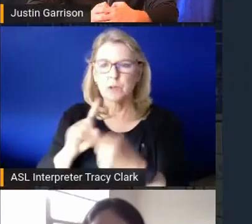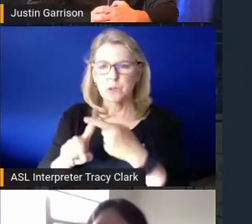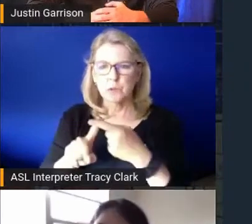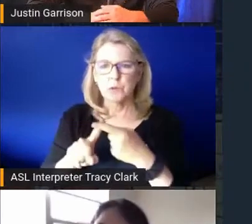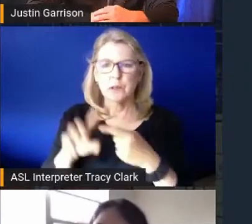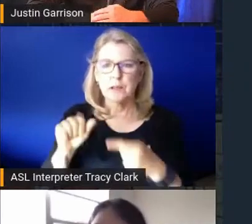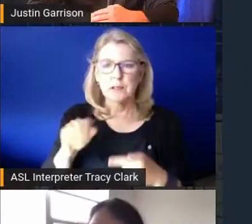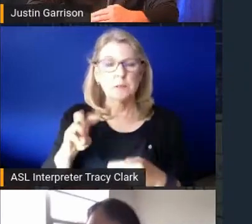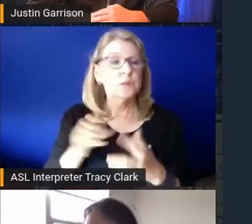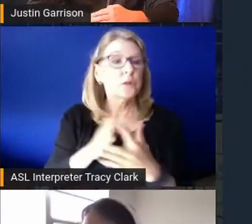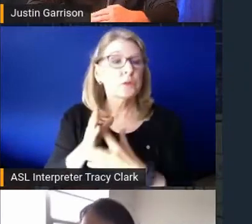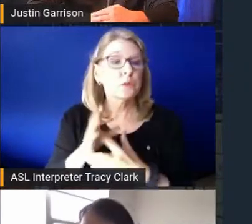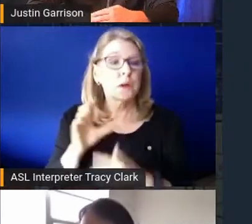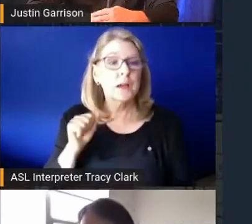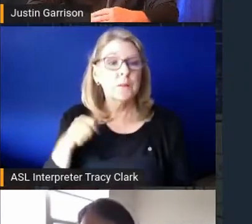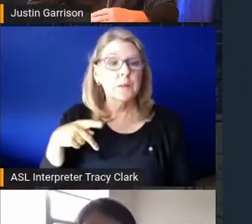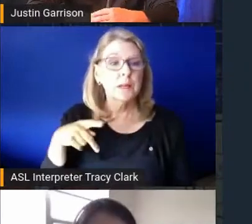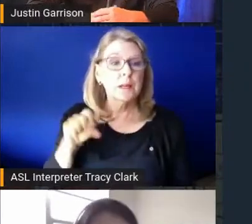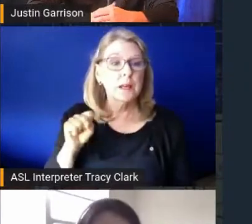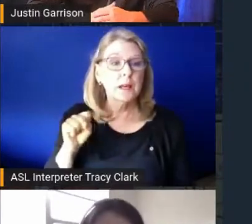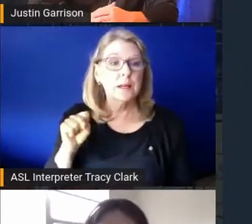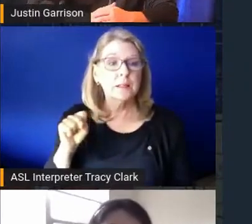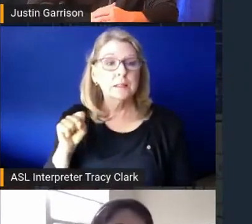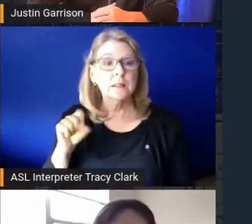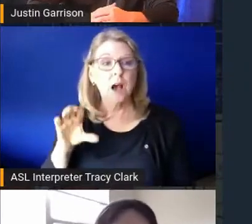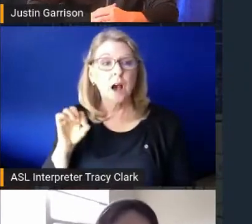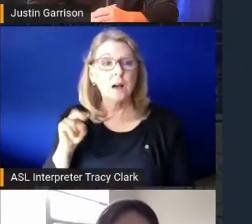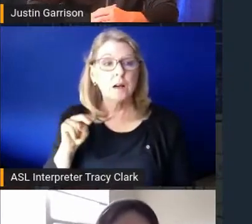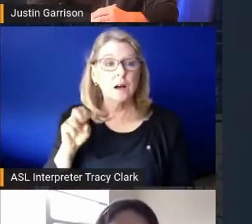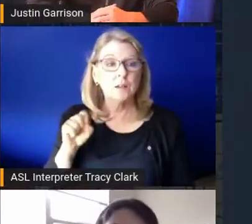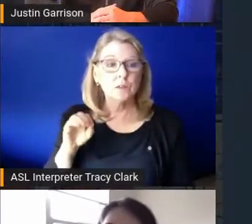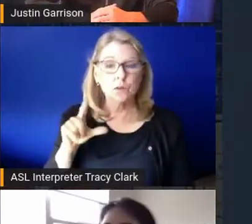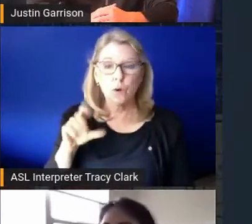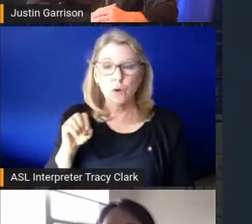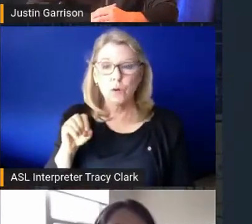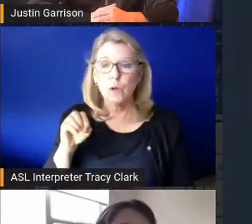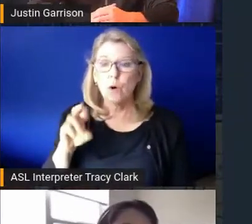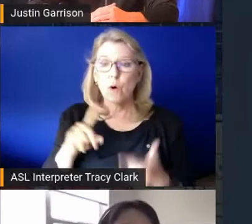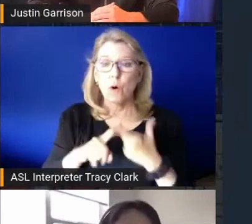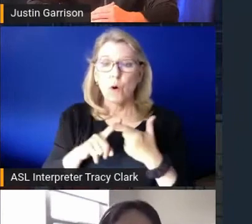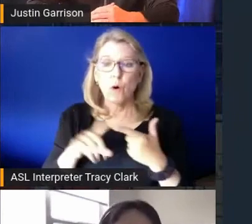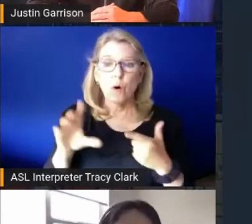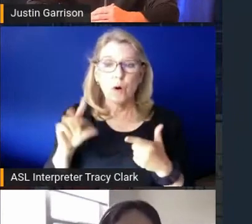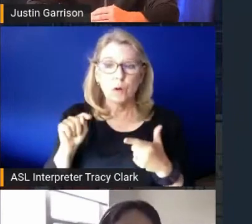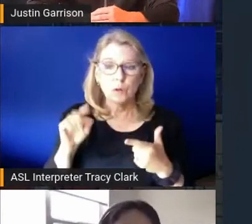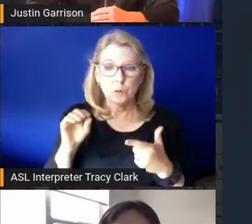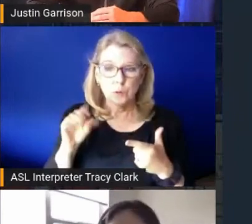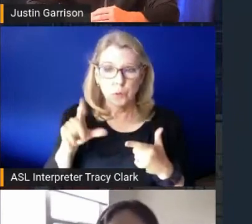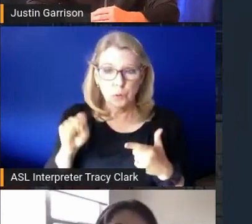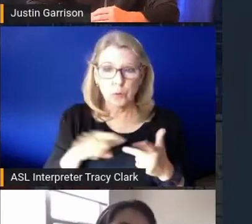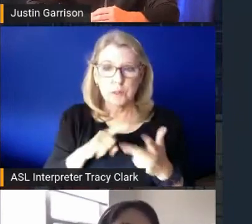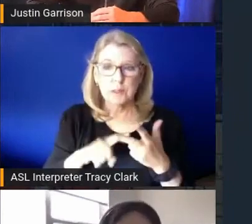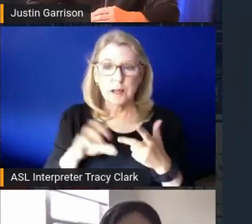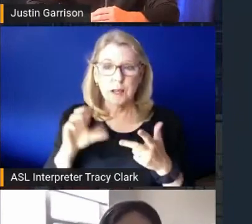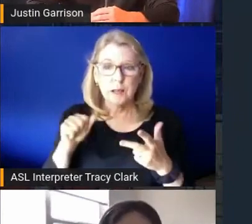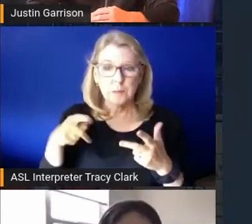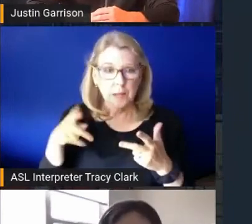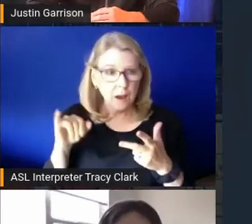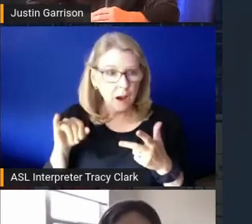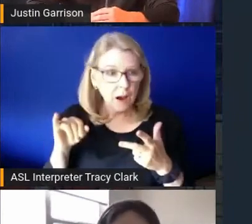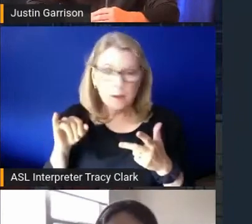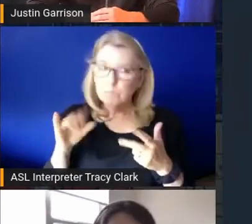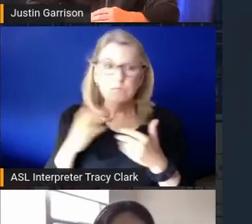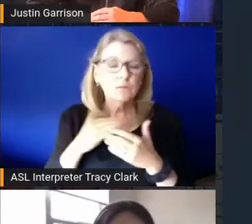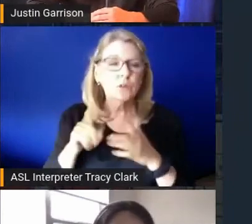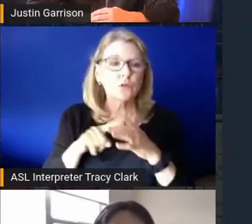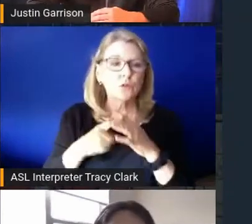console or our command line tools or EKS APIs. You start with a step that is registering the cluster.